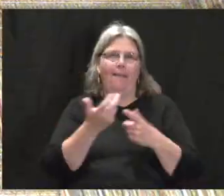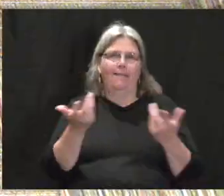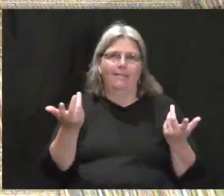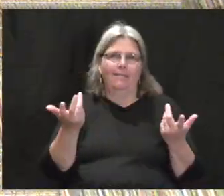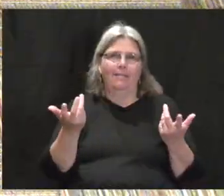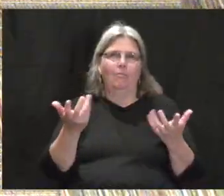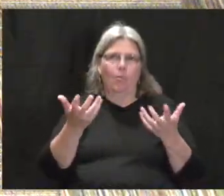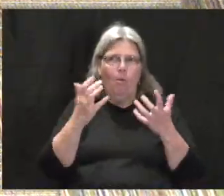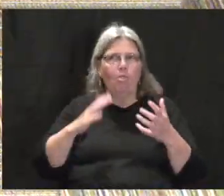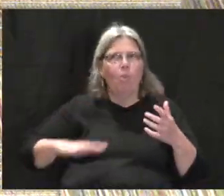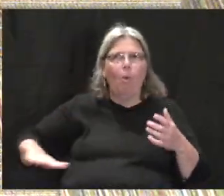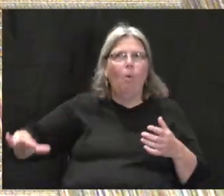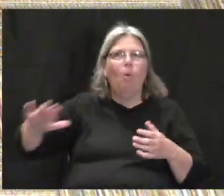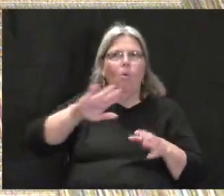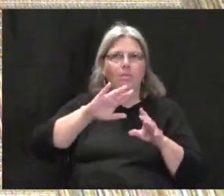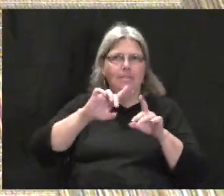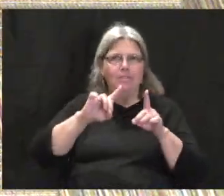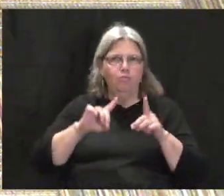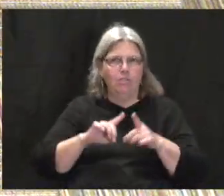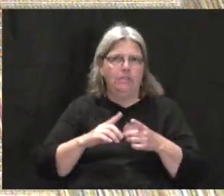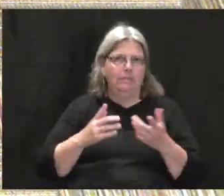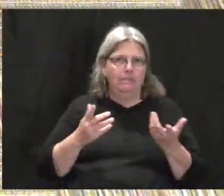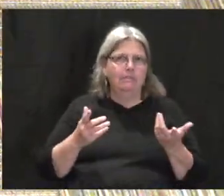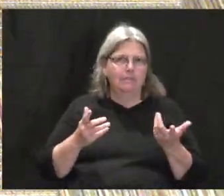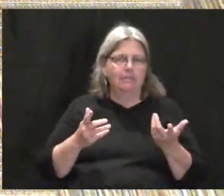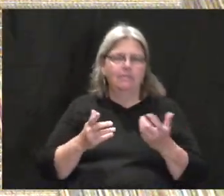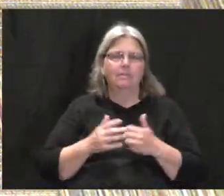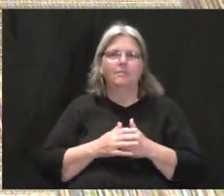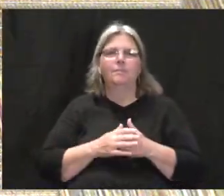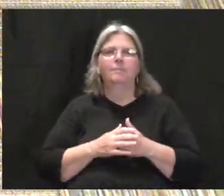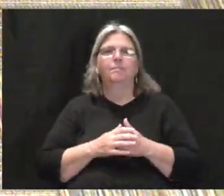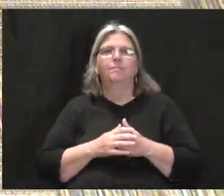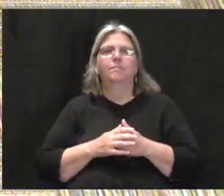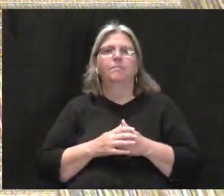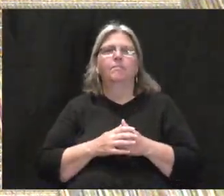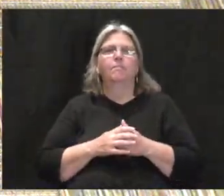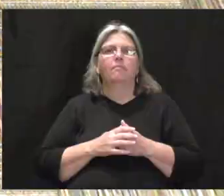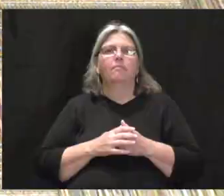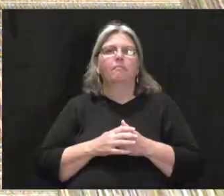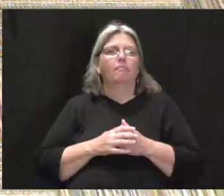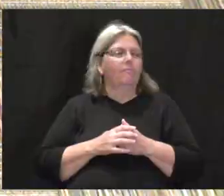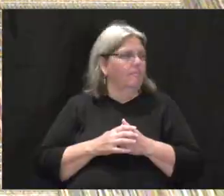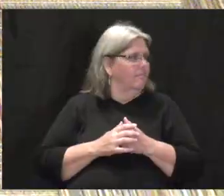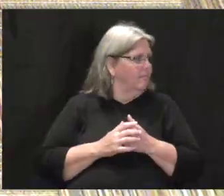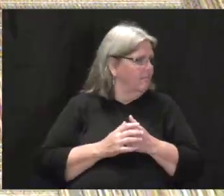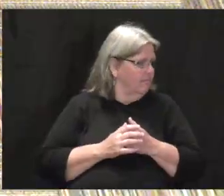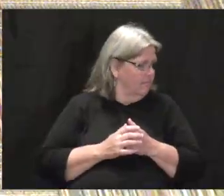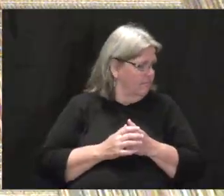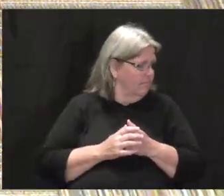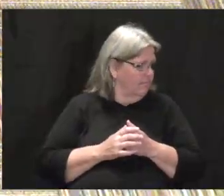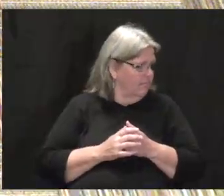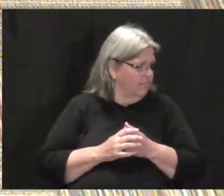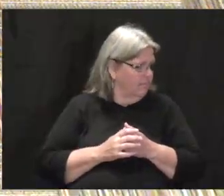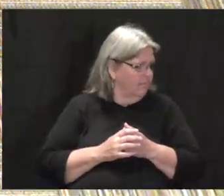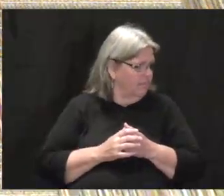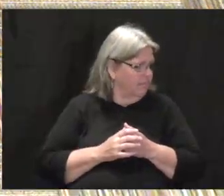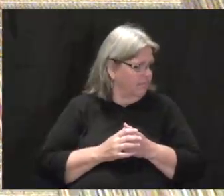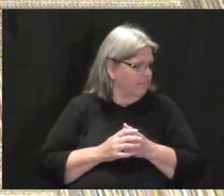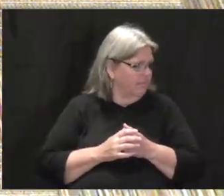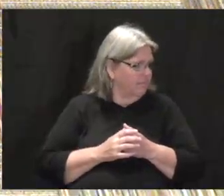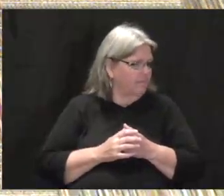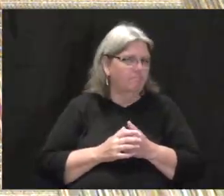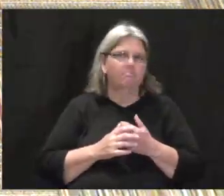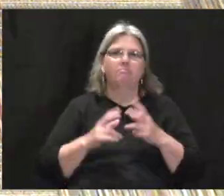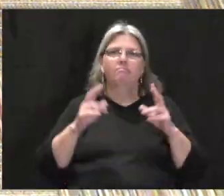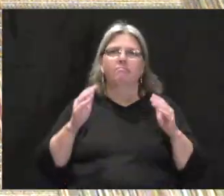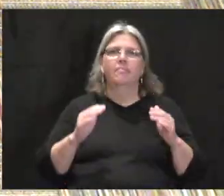Not enough African American teachers in the schools, not enough Latino teachers in the schools. 0.6% of our population of teachers